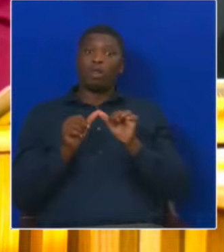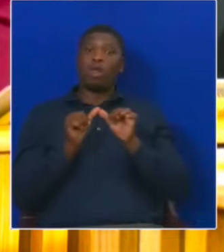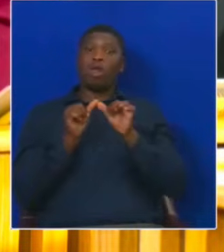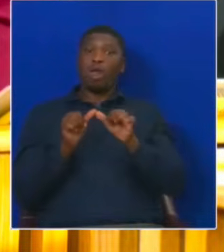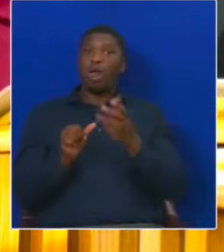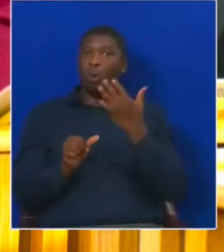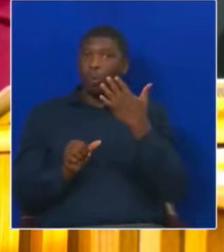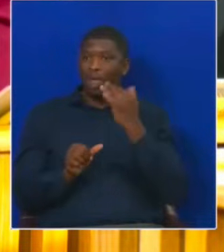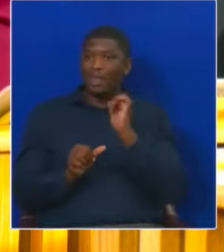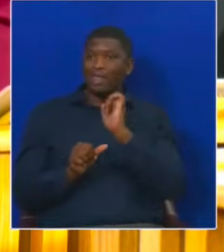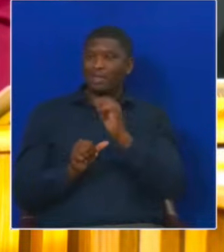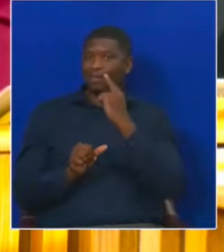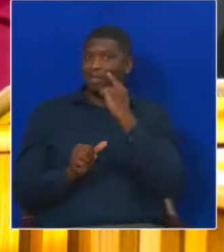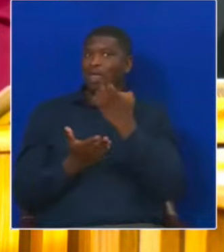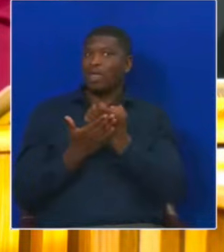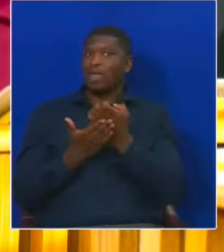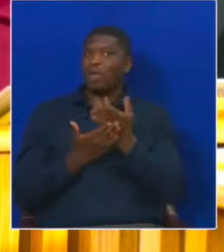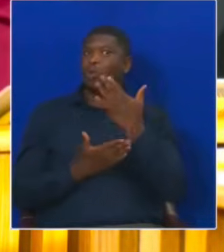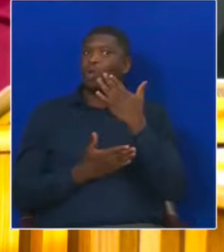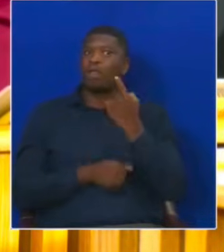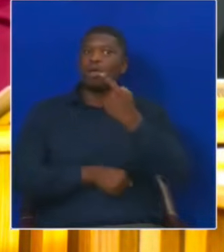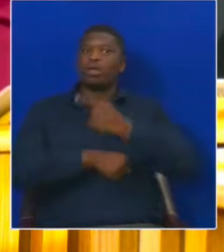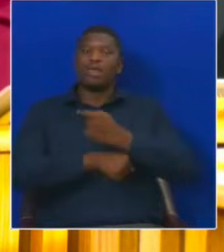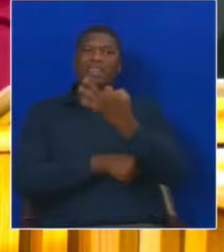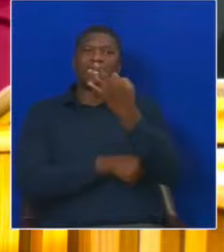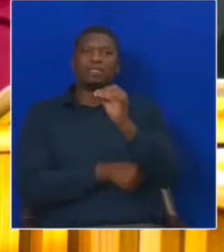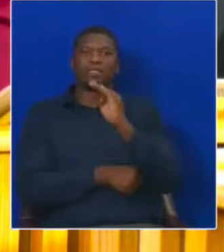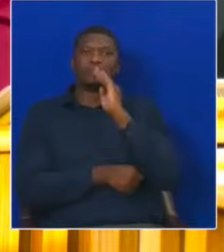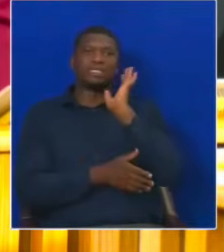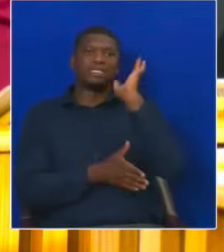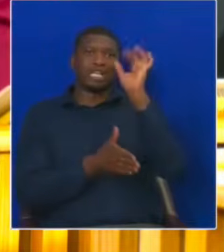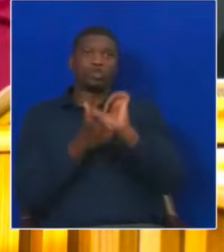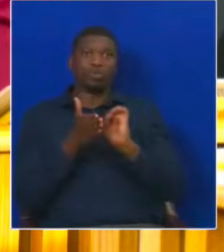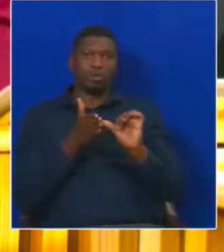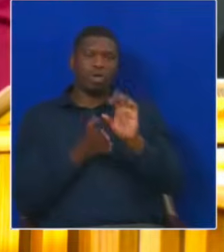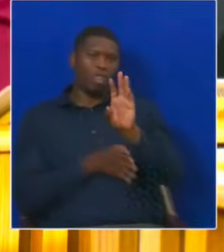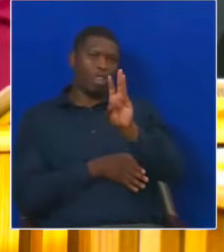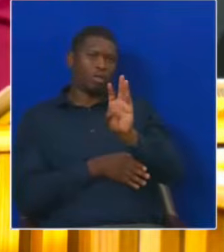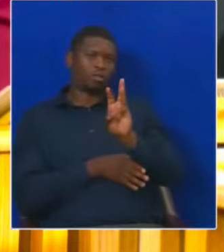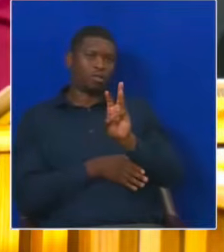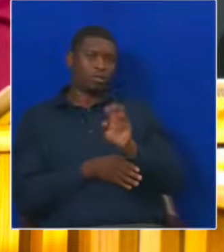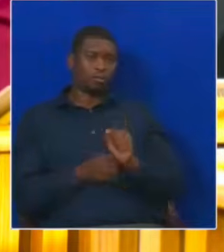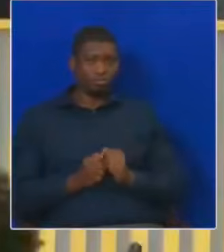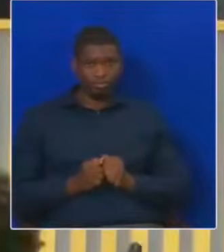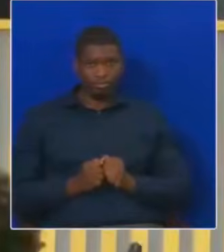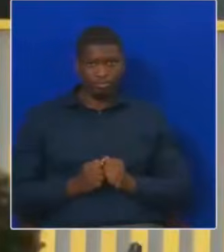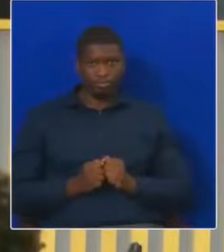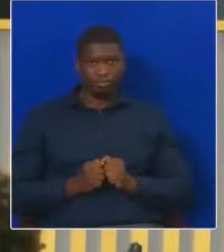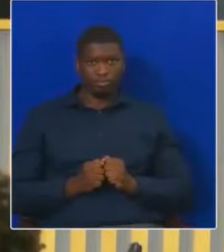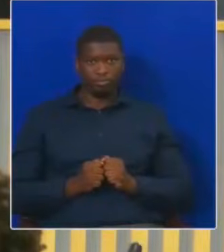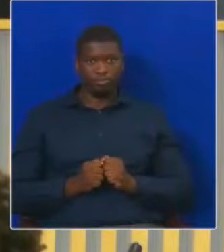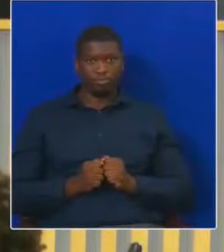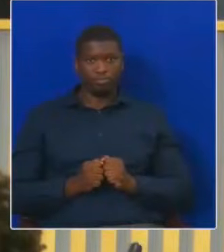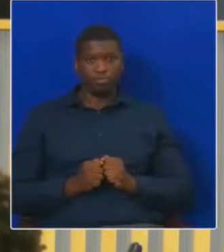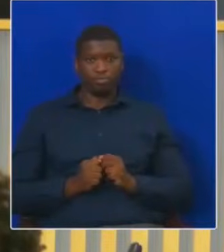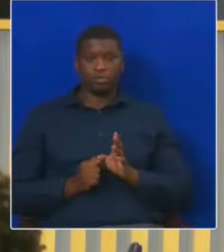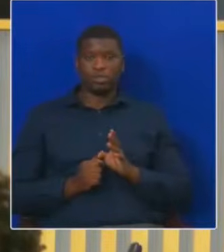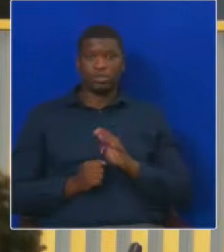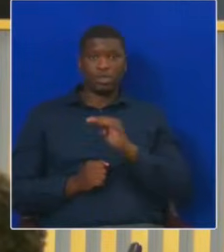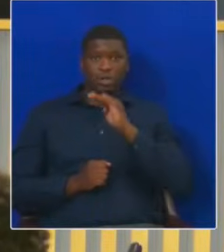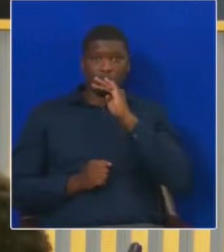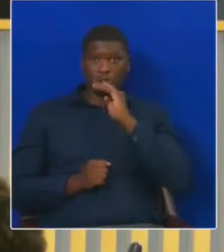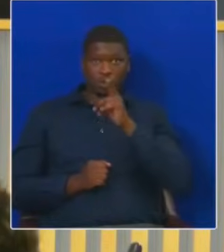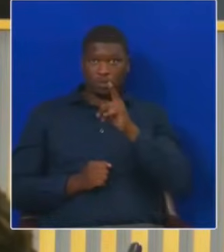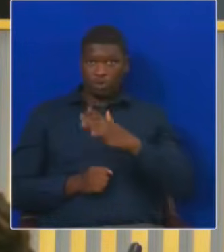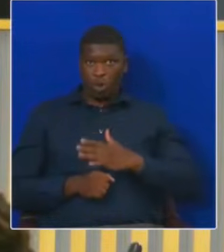on the 30th, which would be next week, Thursday. For the record, you don't want to state what the commitments are,